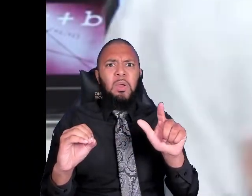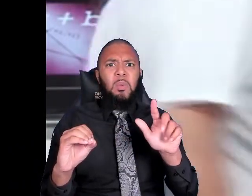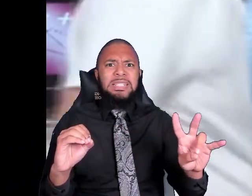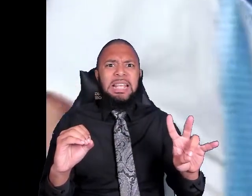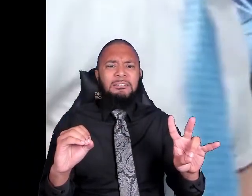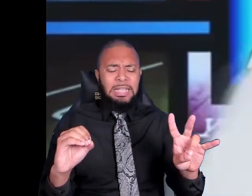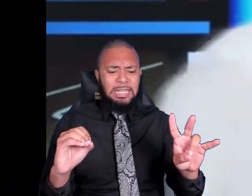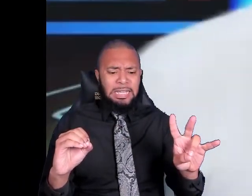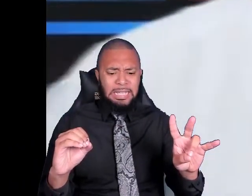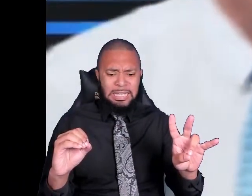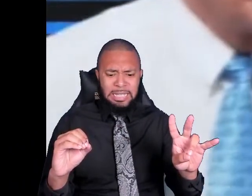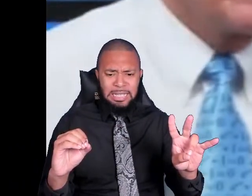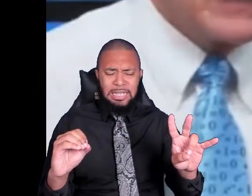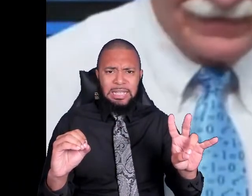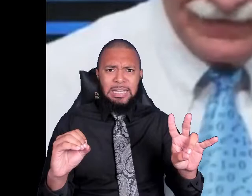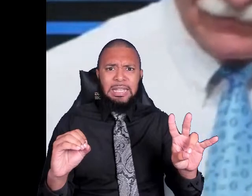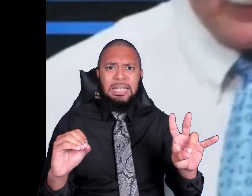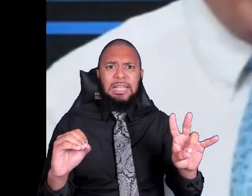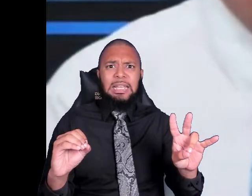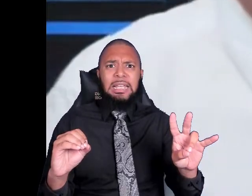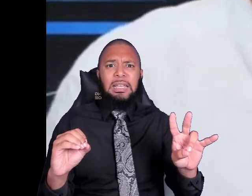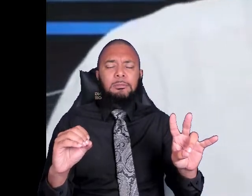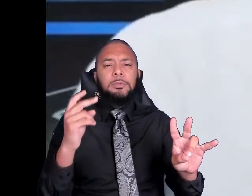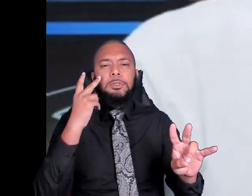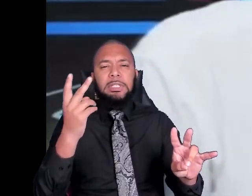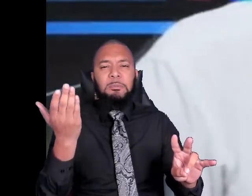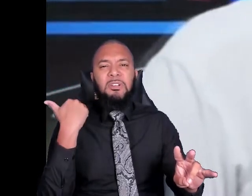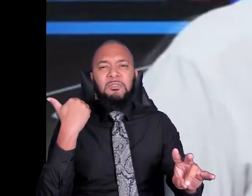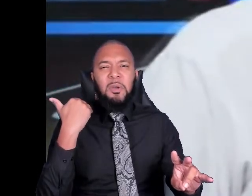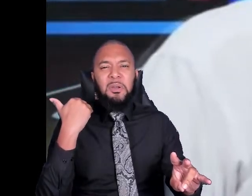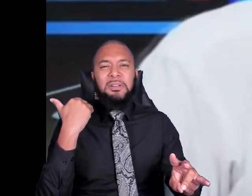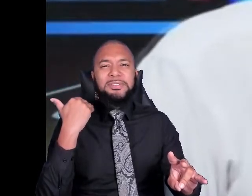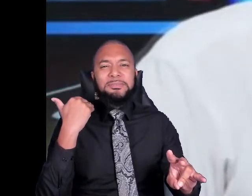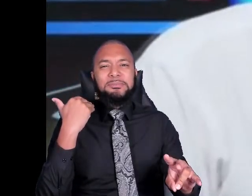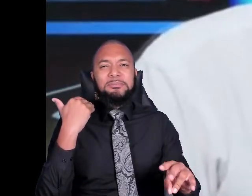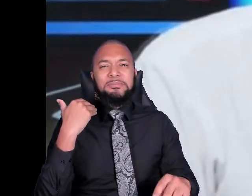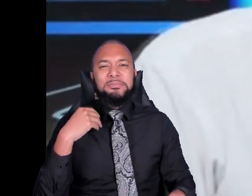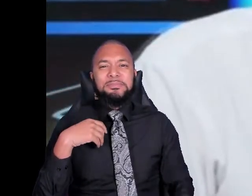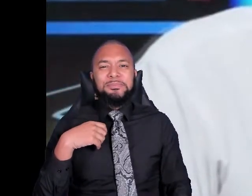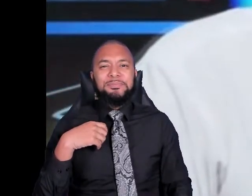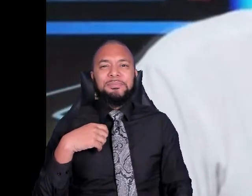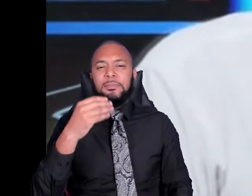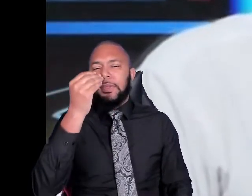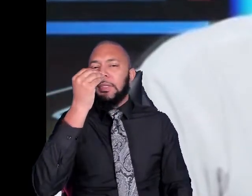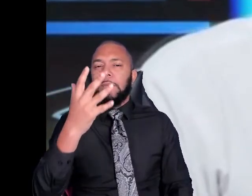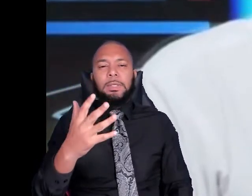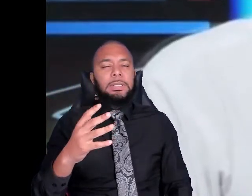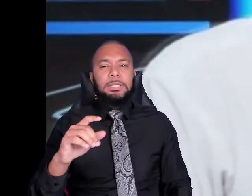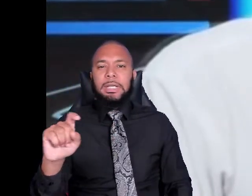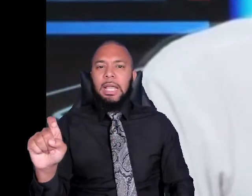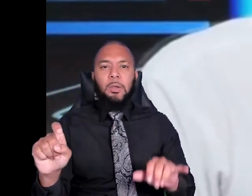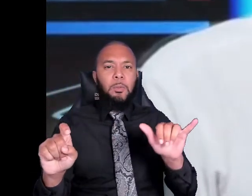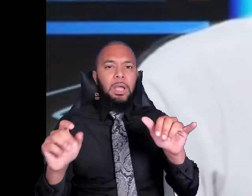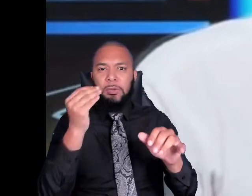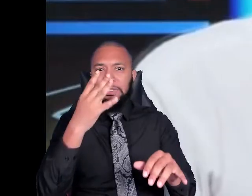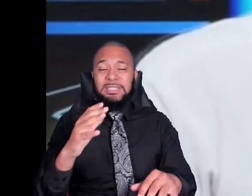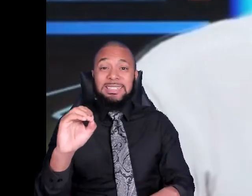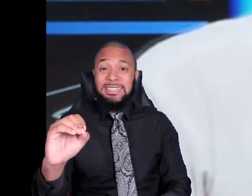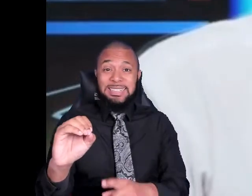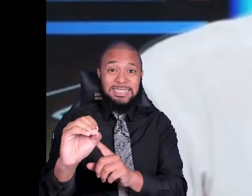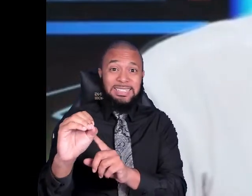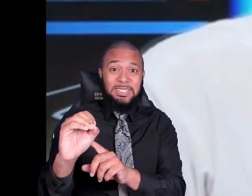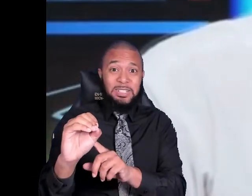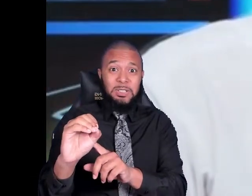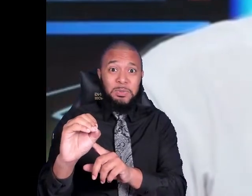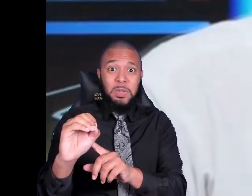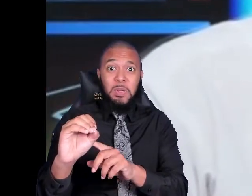27. And we've seen this sort of thing before. I don't care what x and y are, 0 is never